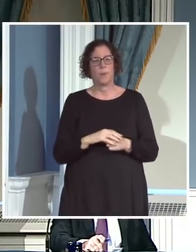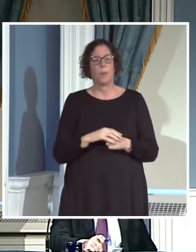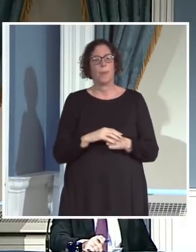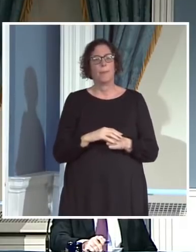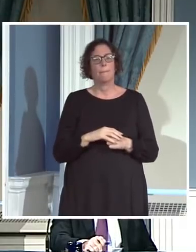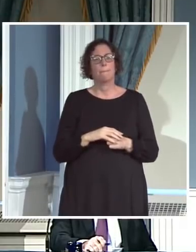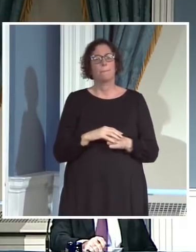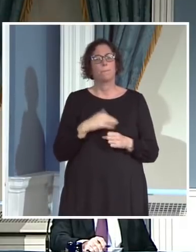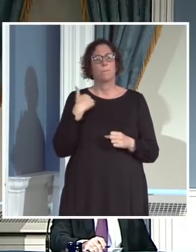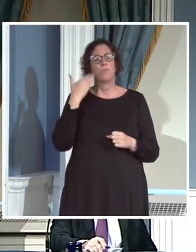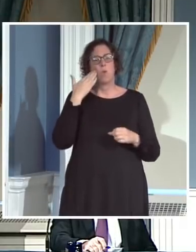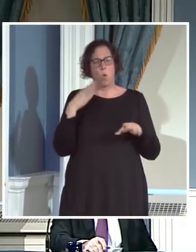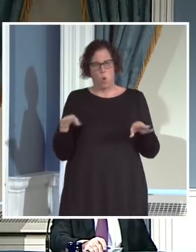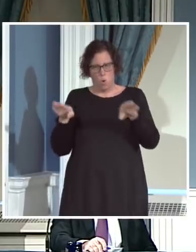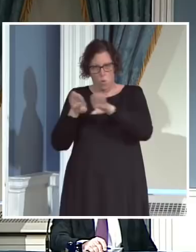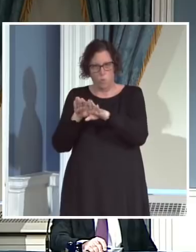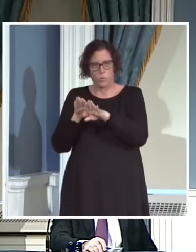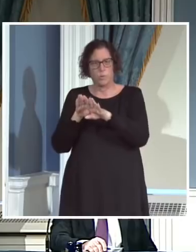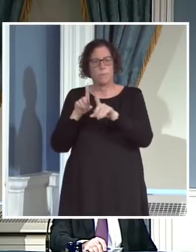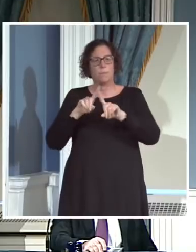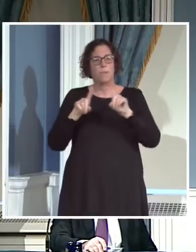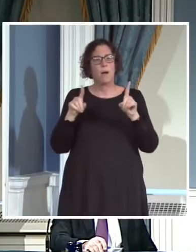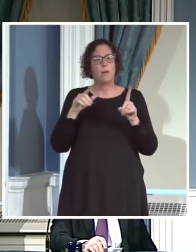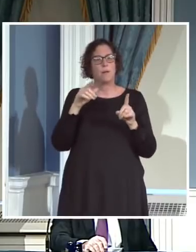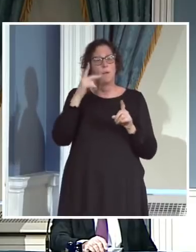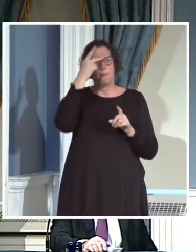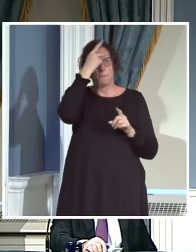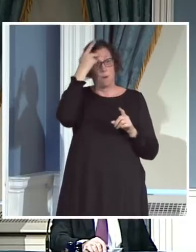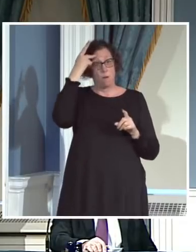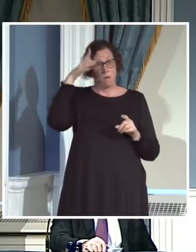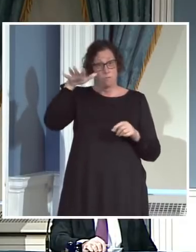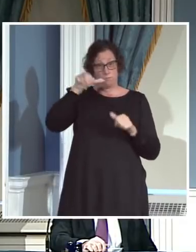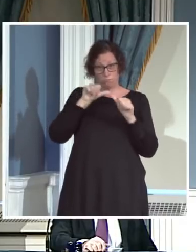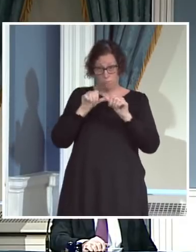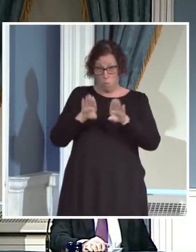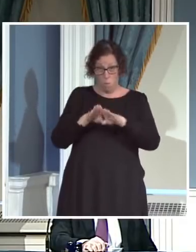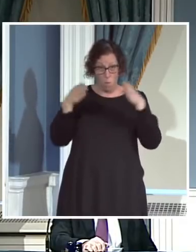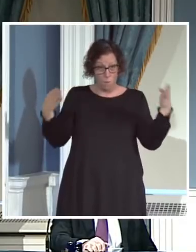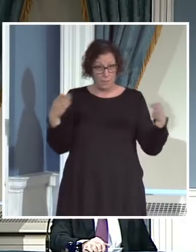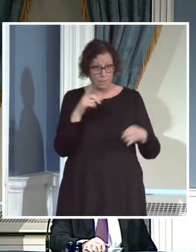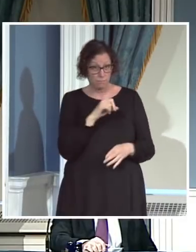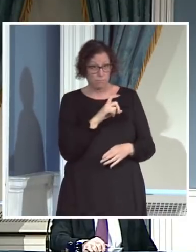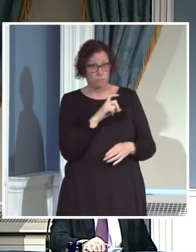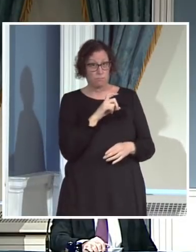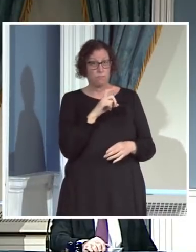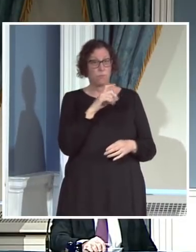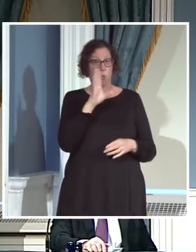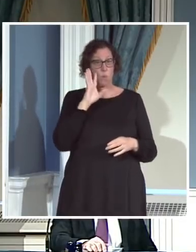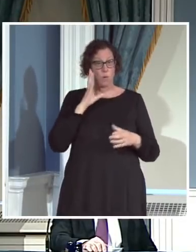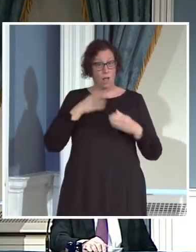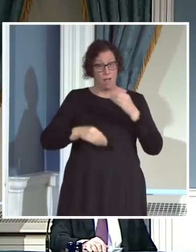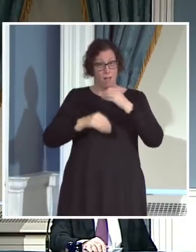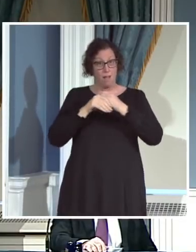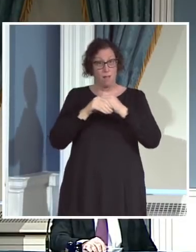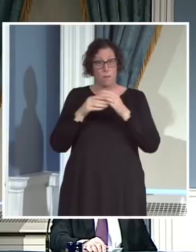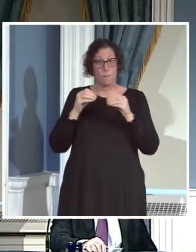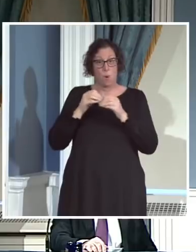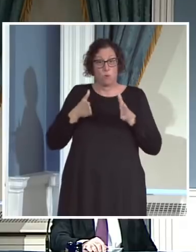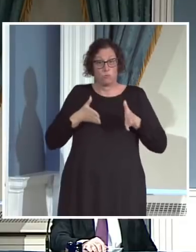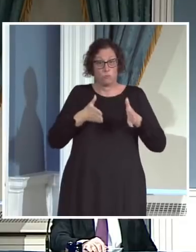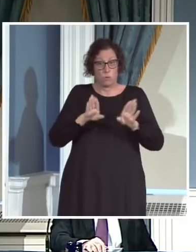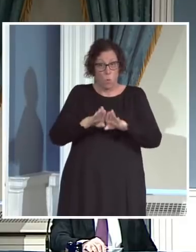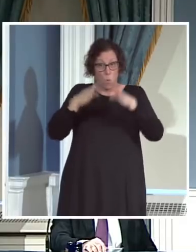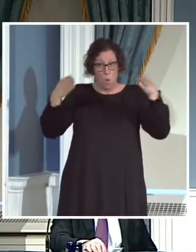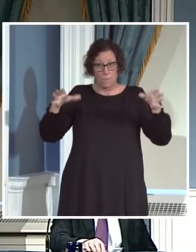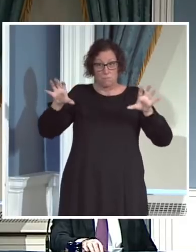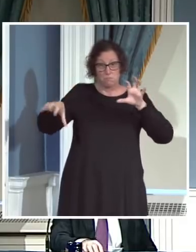And do you plan to open up any more spaces, such as streets, to allow people to have more space? And finally, are you at